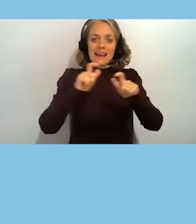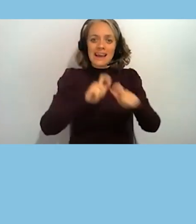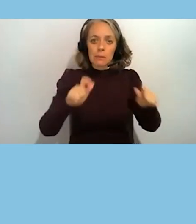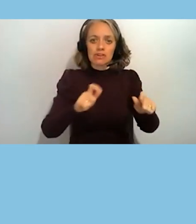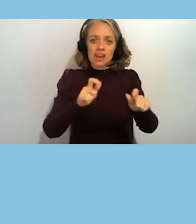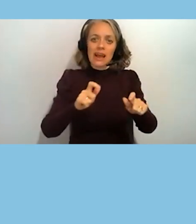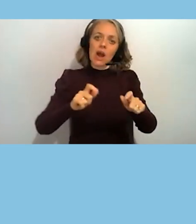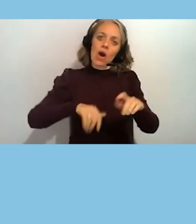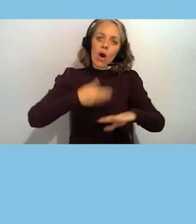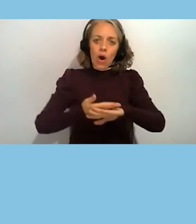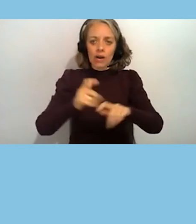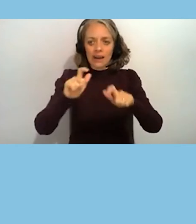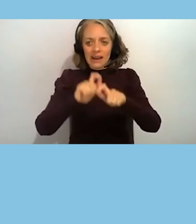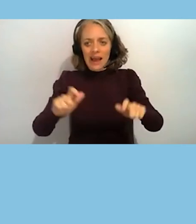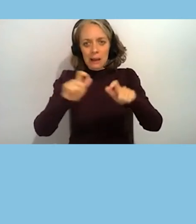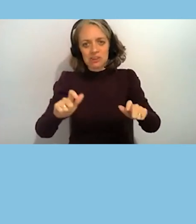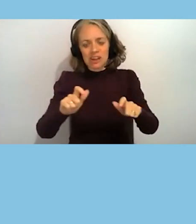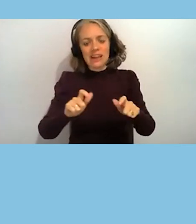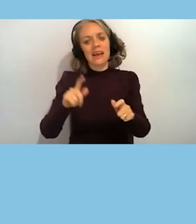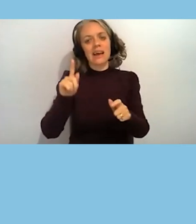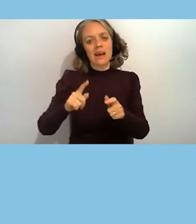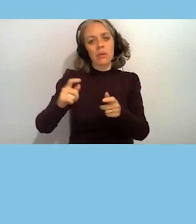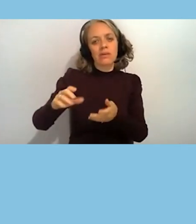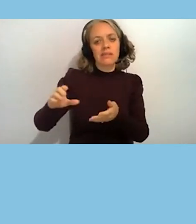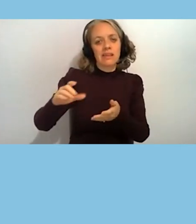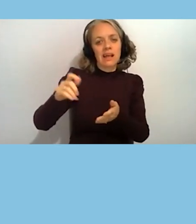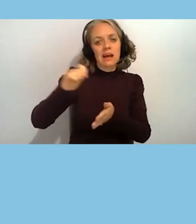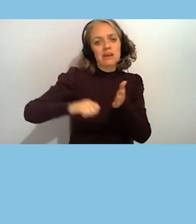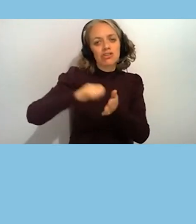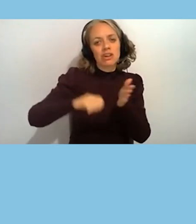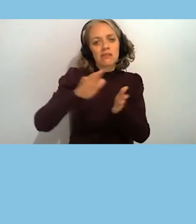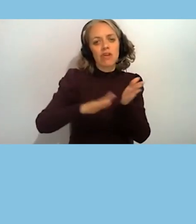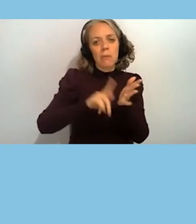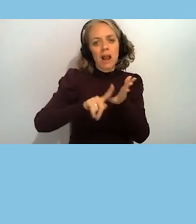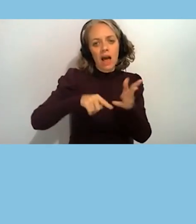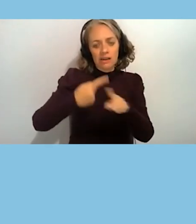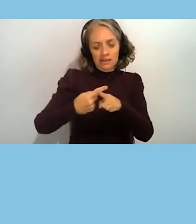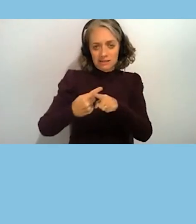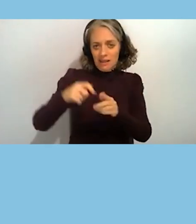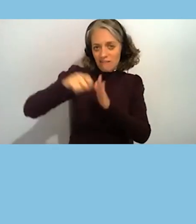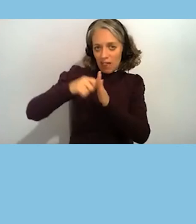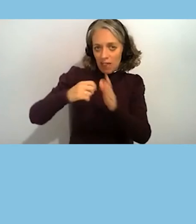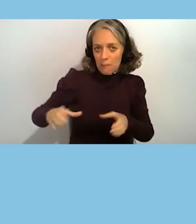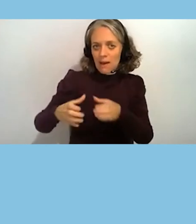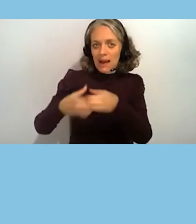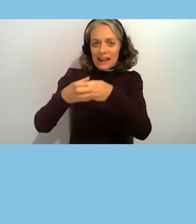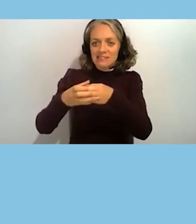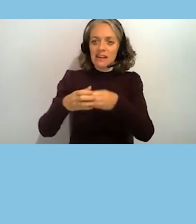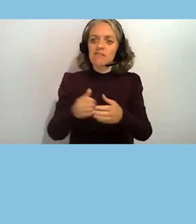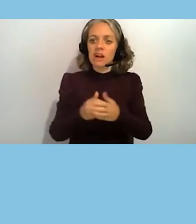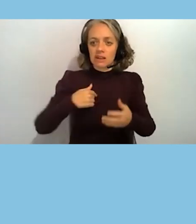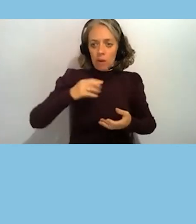was commissioned by Lux Film Collective. And I produced this film